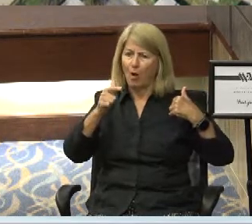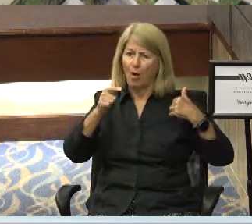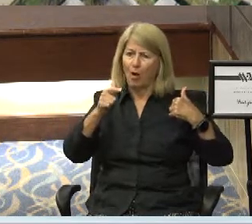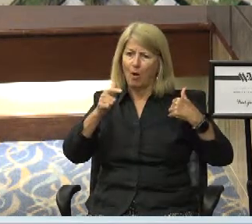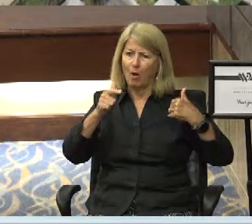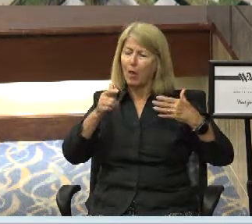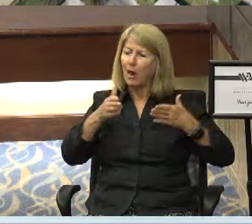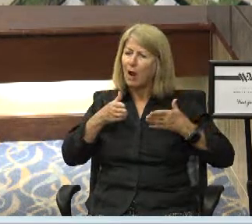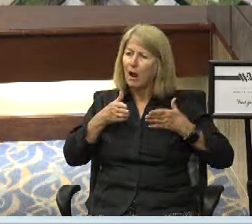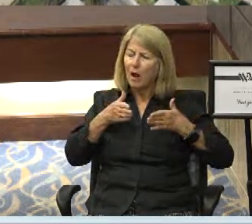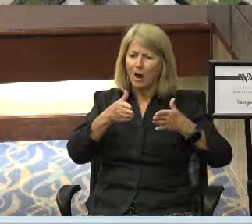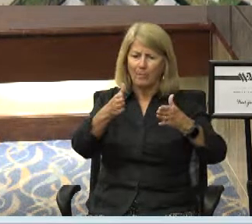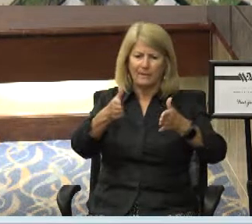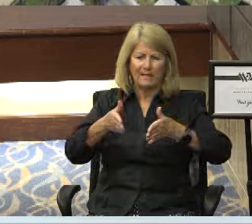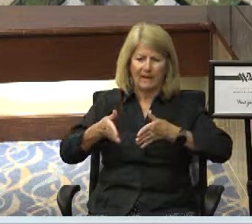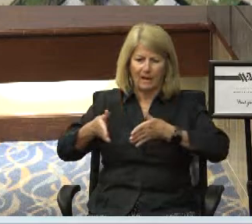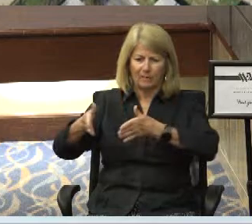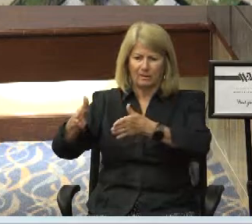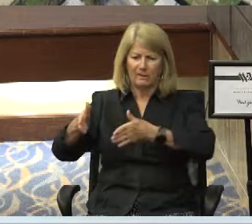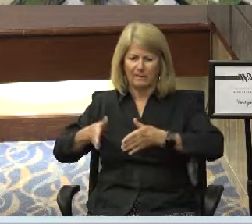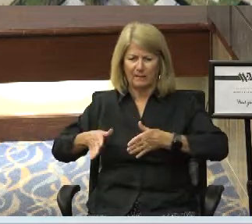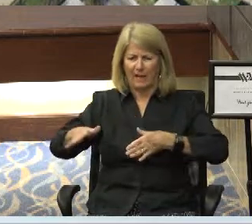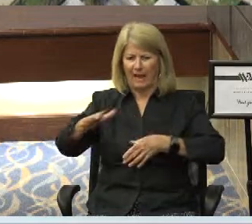LaSalle, but